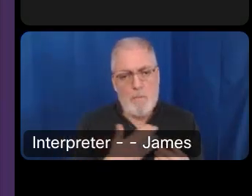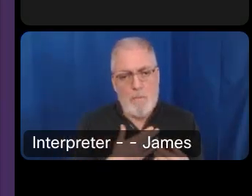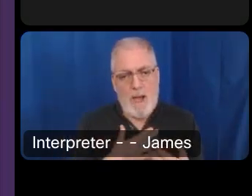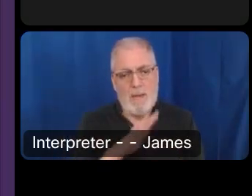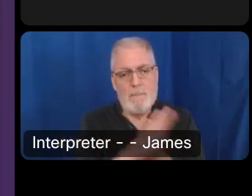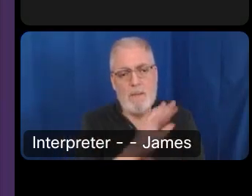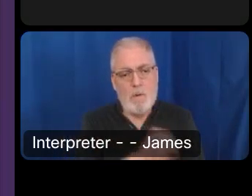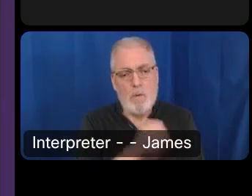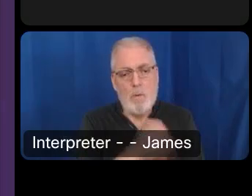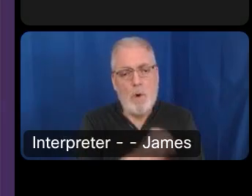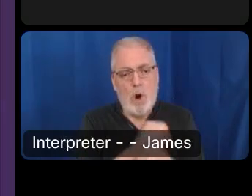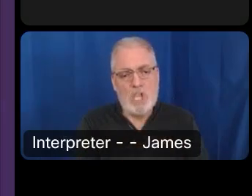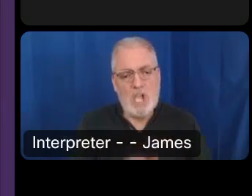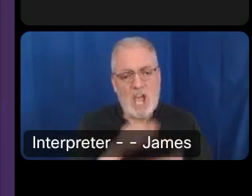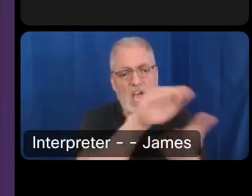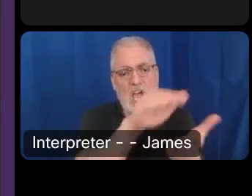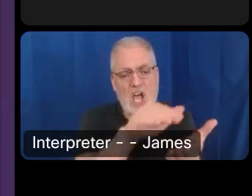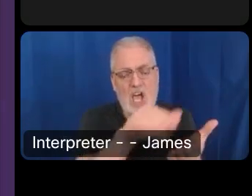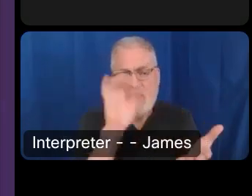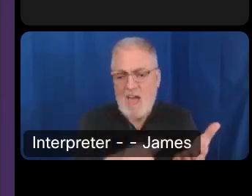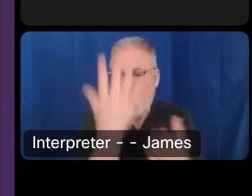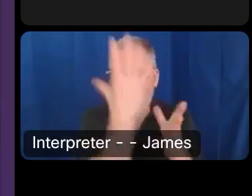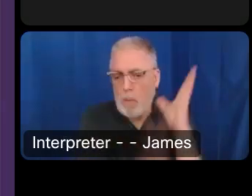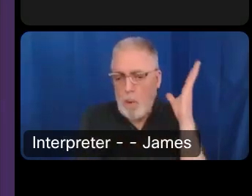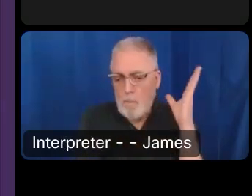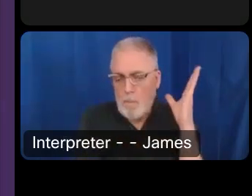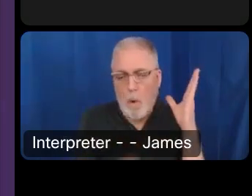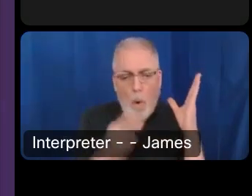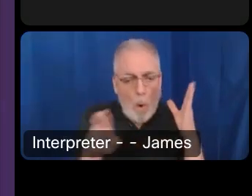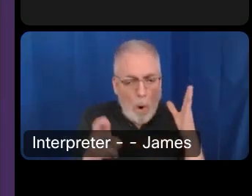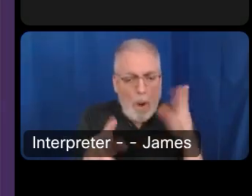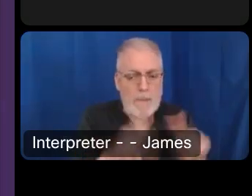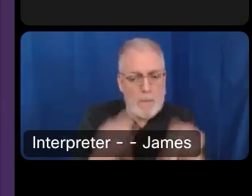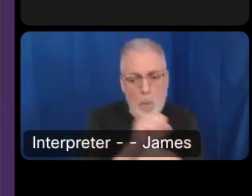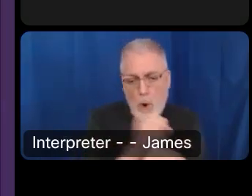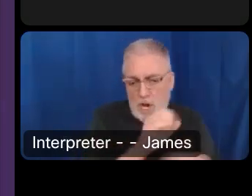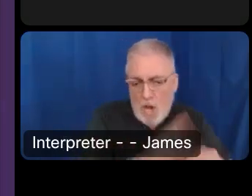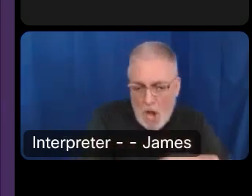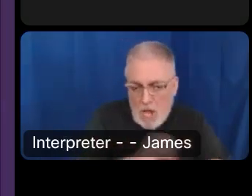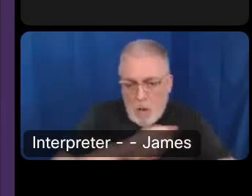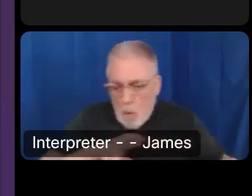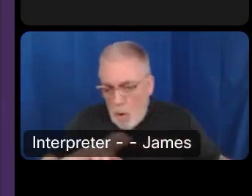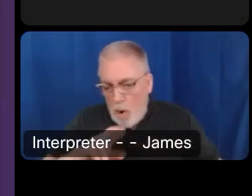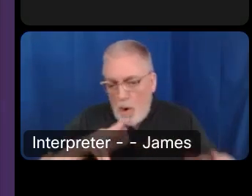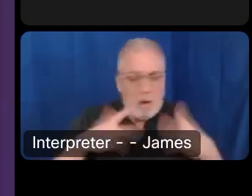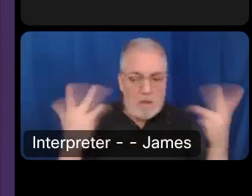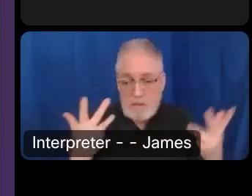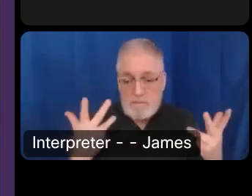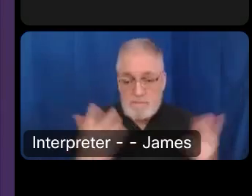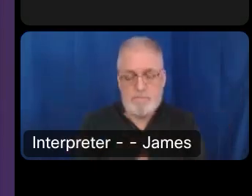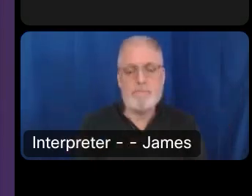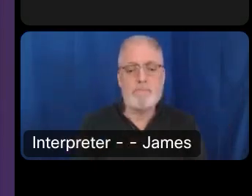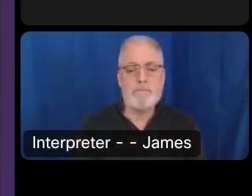commissioner's been trying to work on that, but we're supportive of her work in that area. Any other